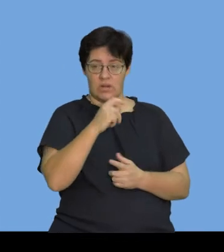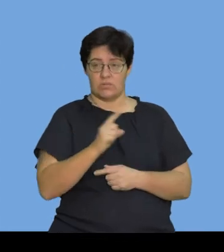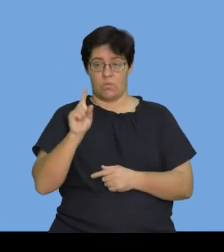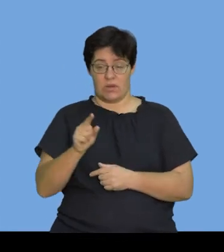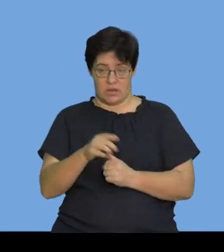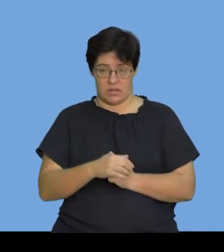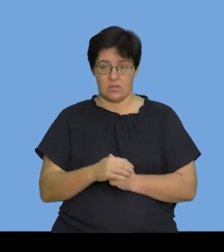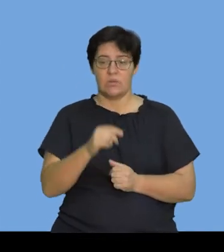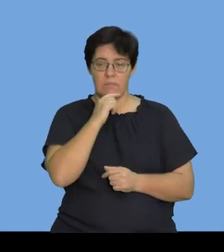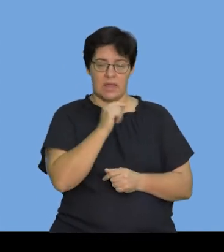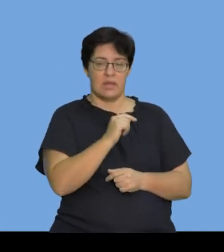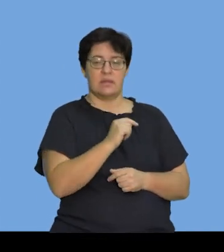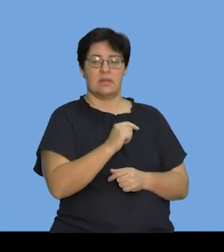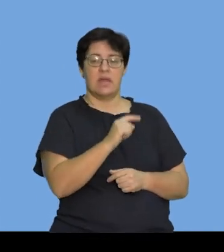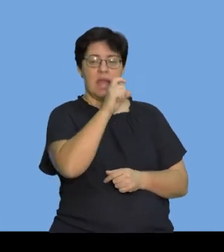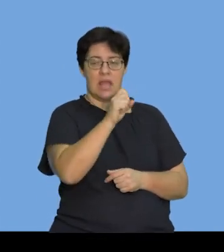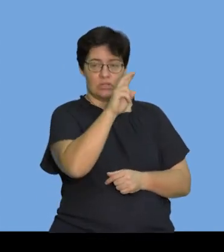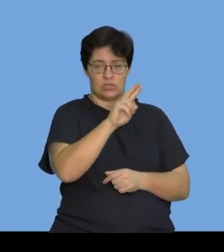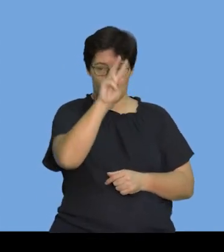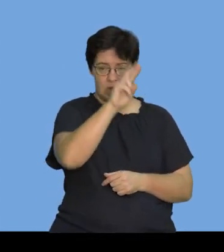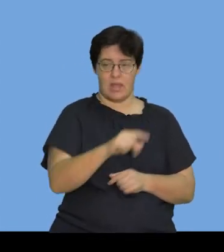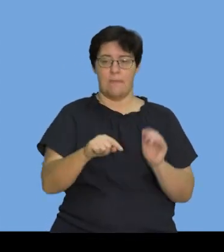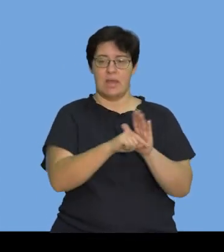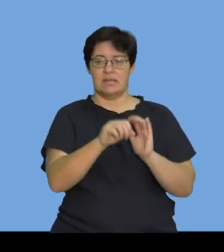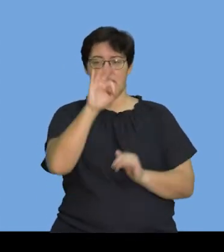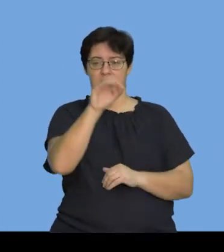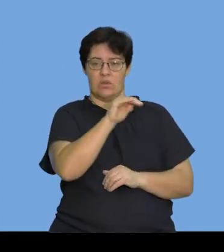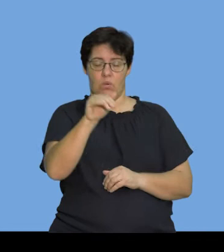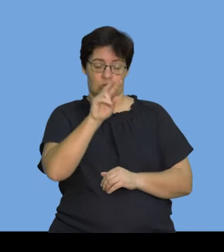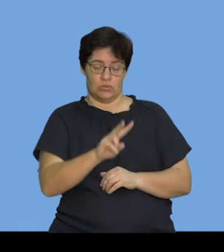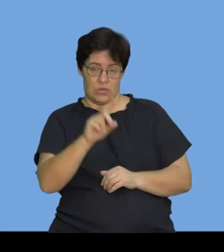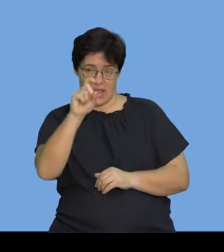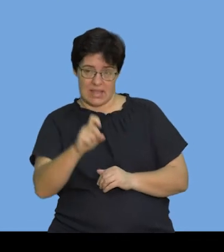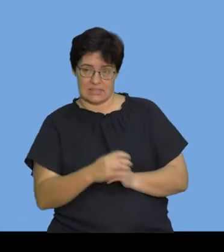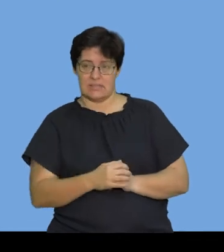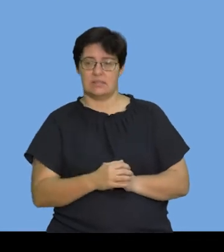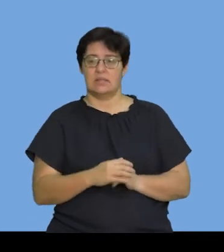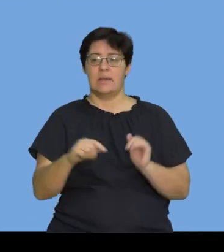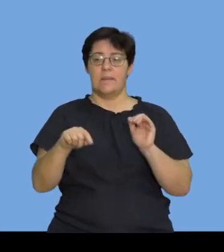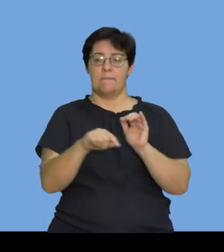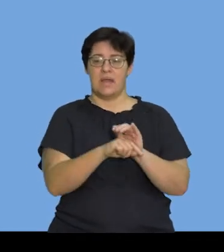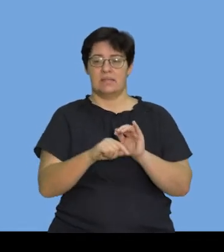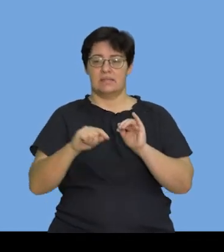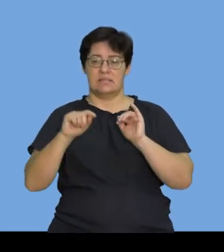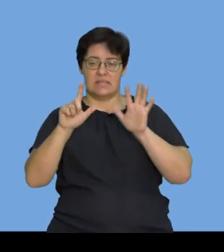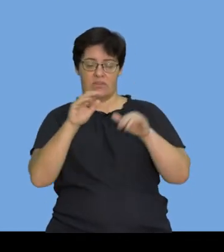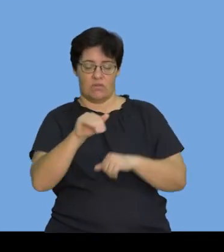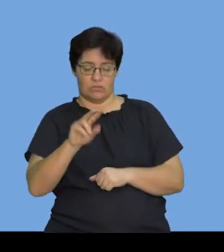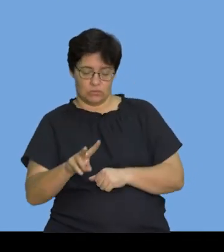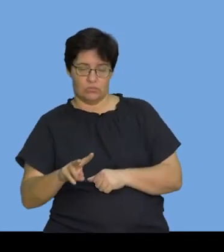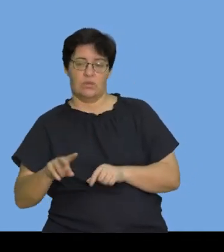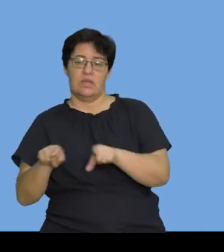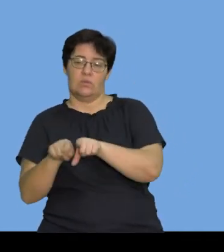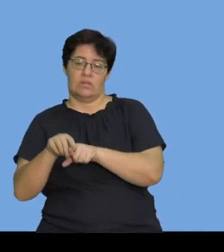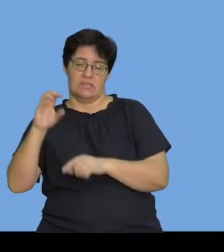becomes x squared minus 3 over 2x minus 7 over 2 equal to 0. Then